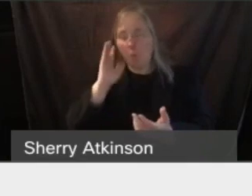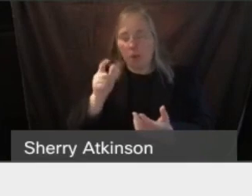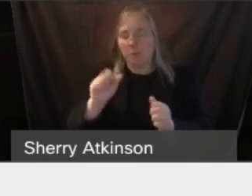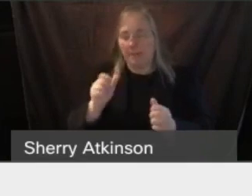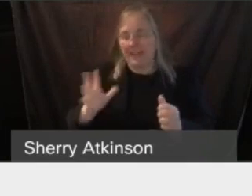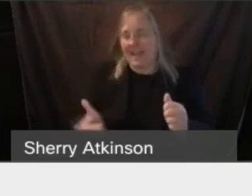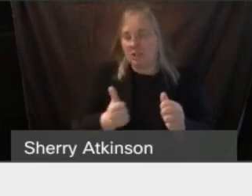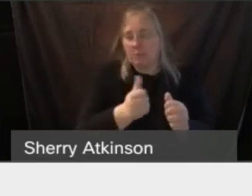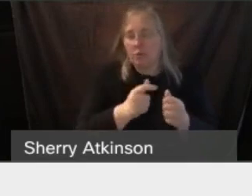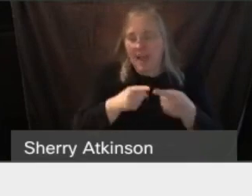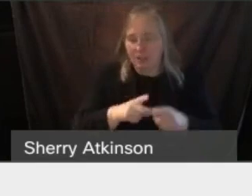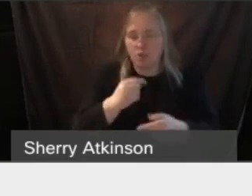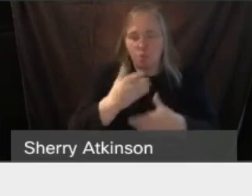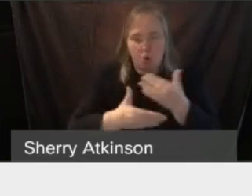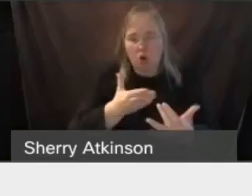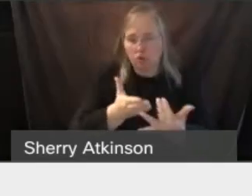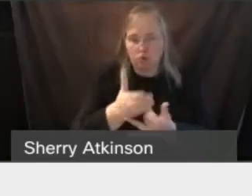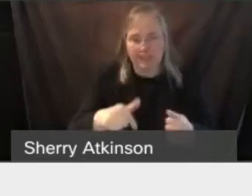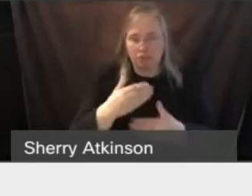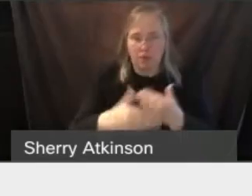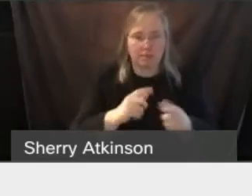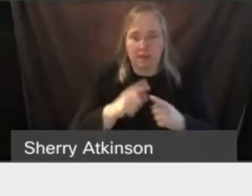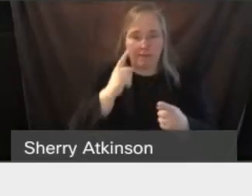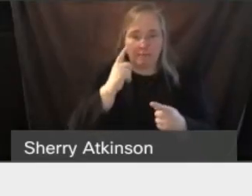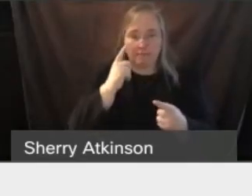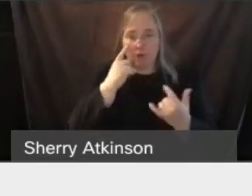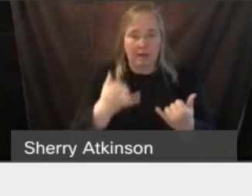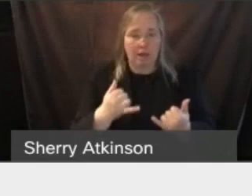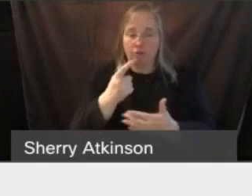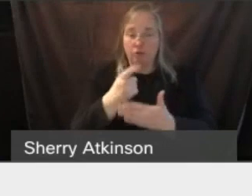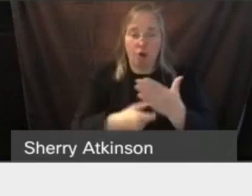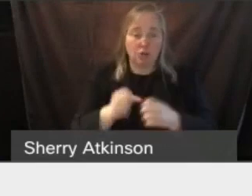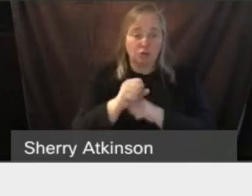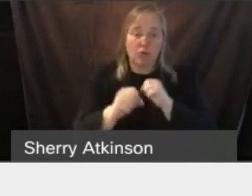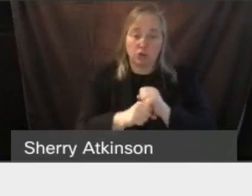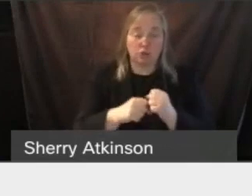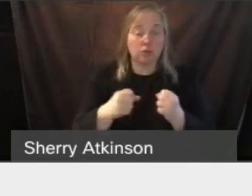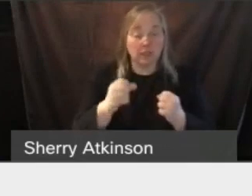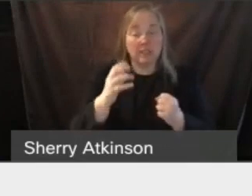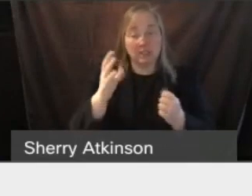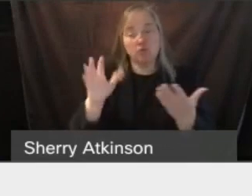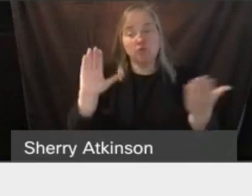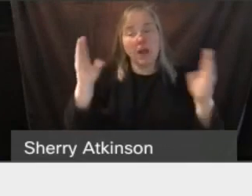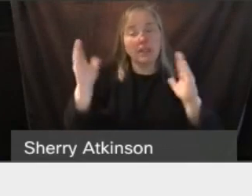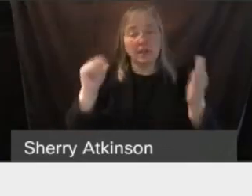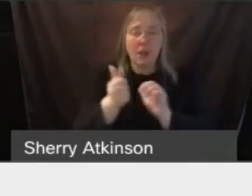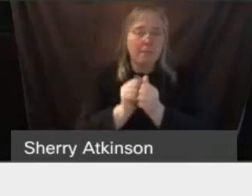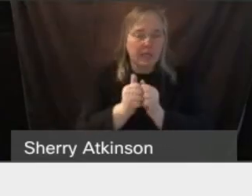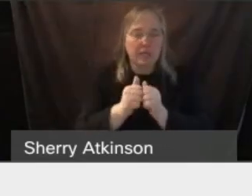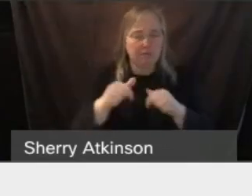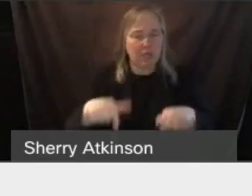process. But, right now the cost structure is relatively competitive within